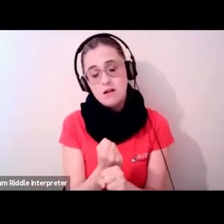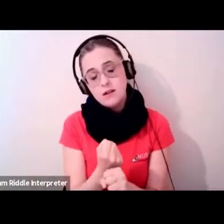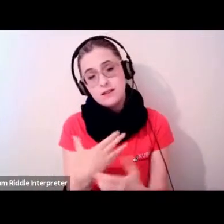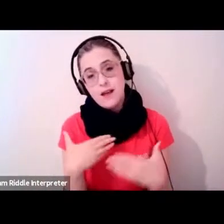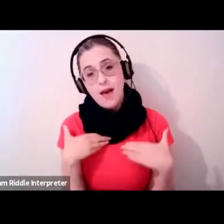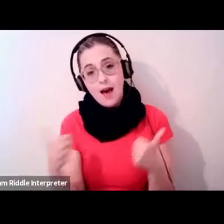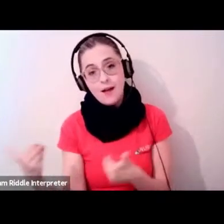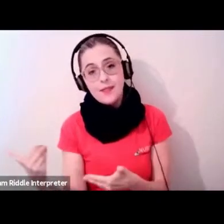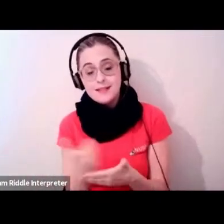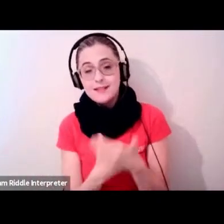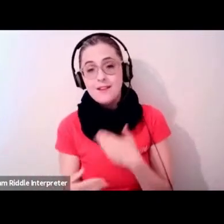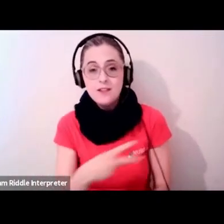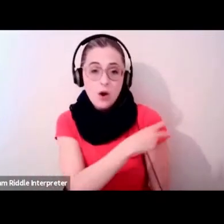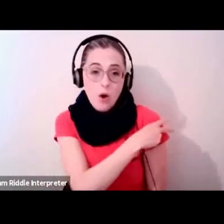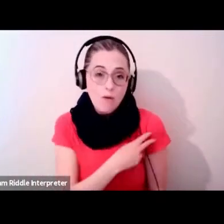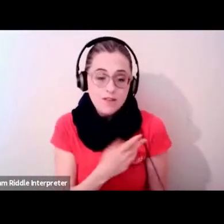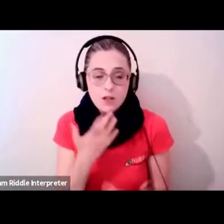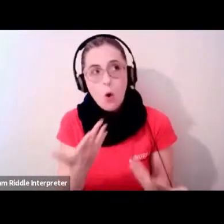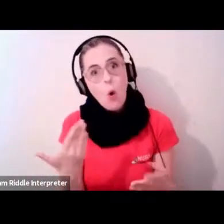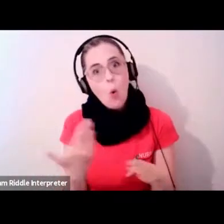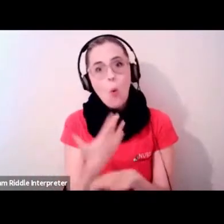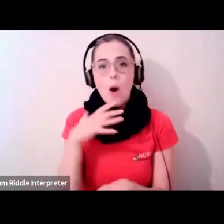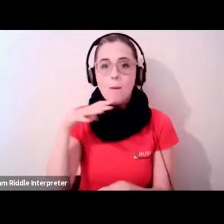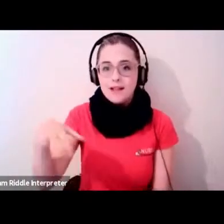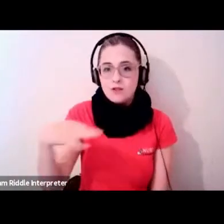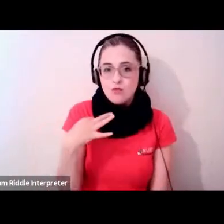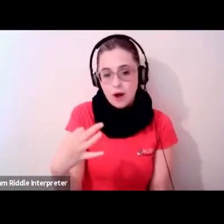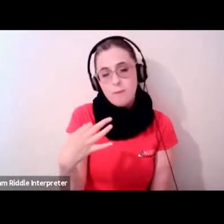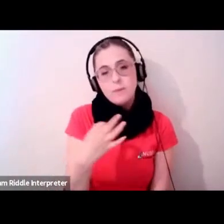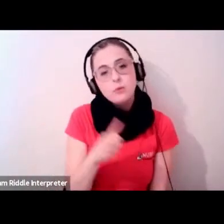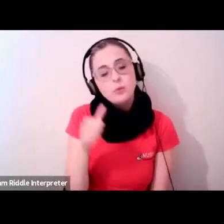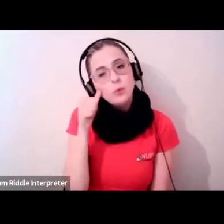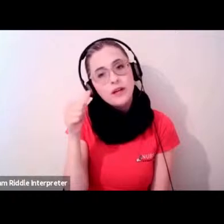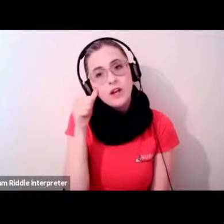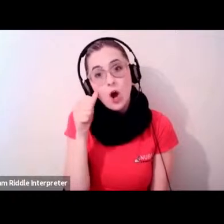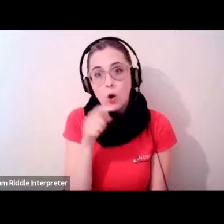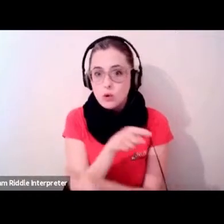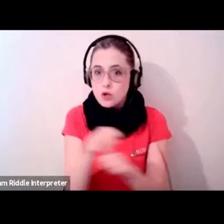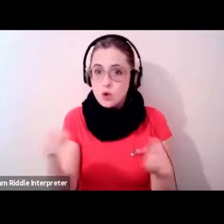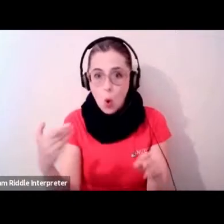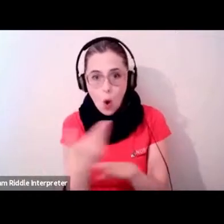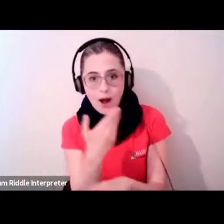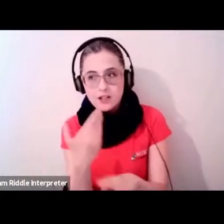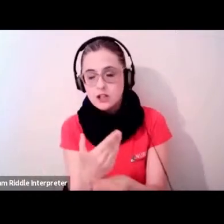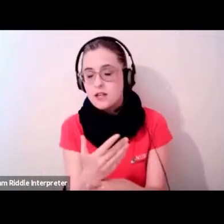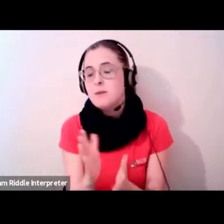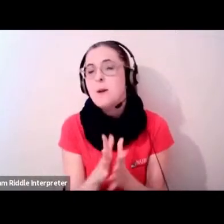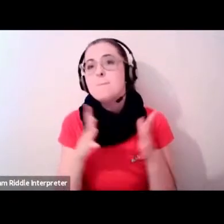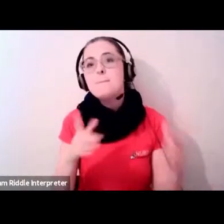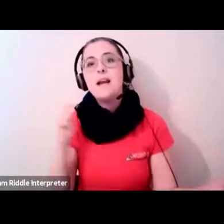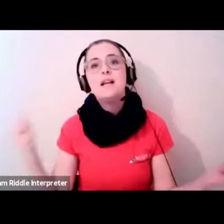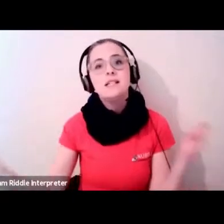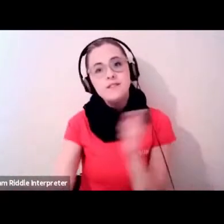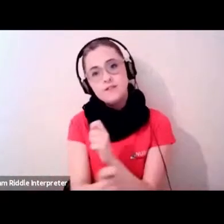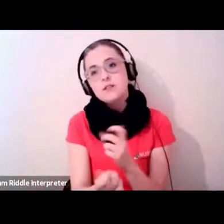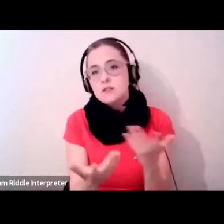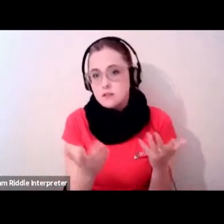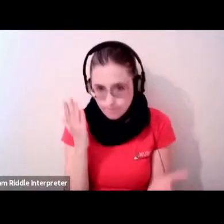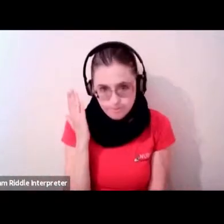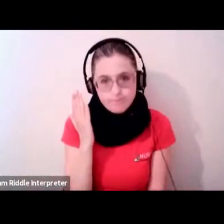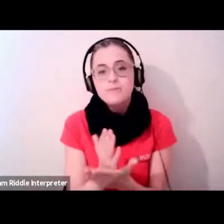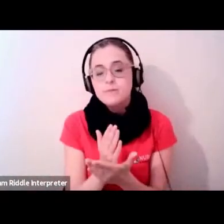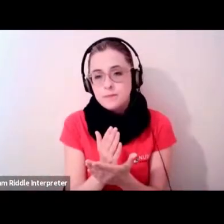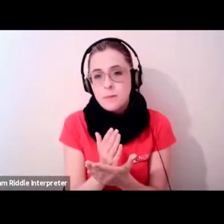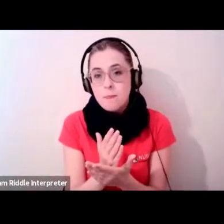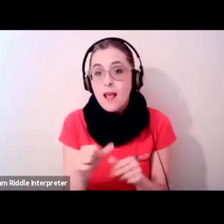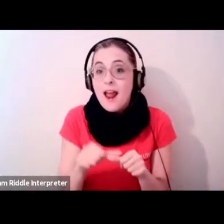safety officer or a workplace rep. We know that it has made a huge difference this year. And when we come out of COVID, there's a